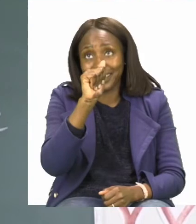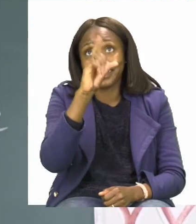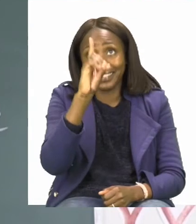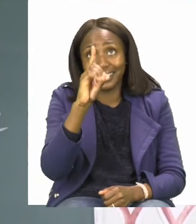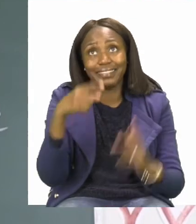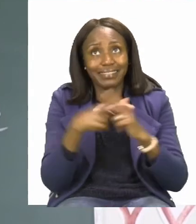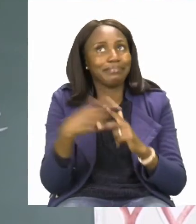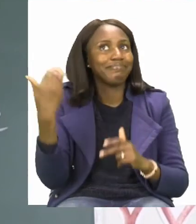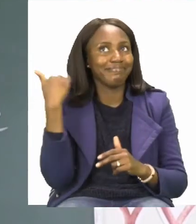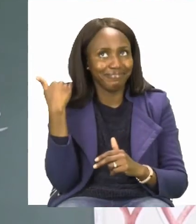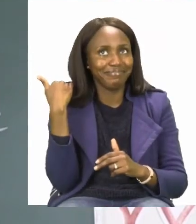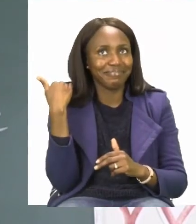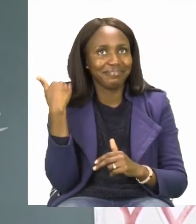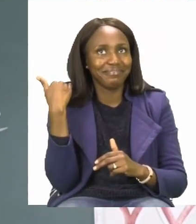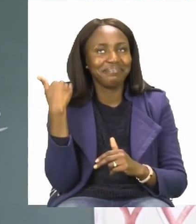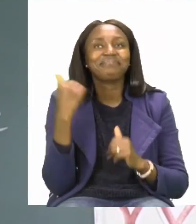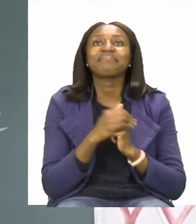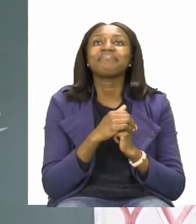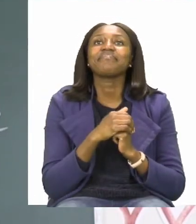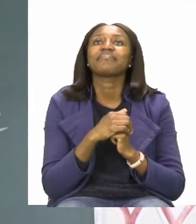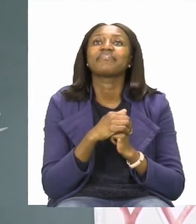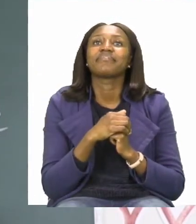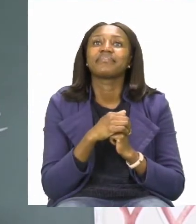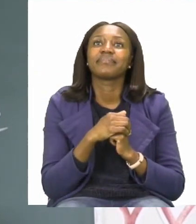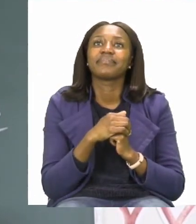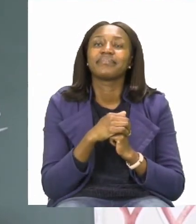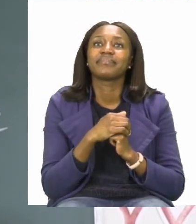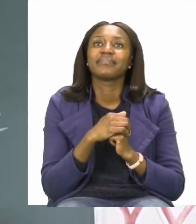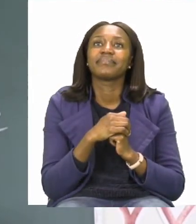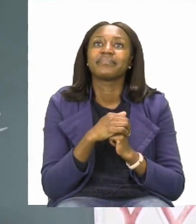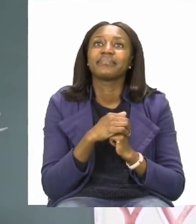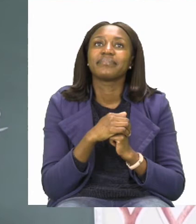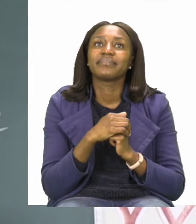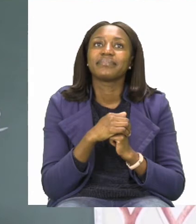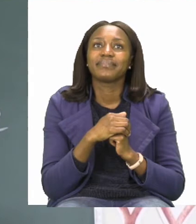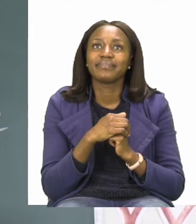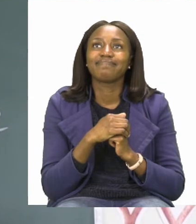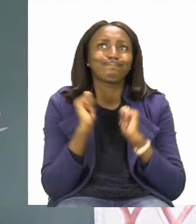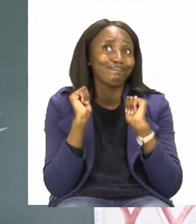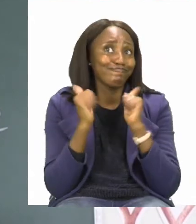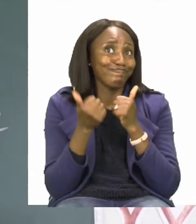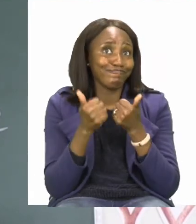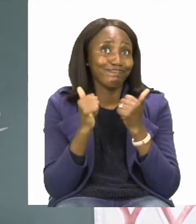verb is have, the past tense is had. Good job.